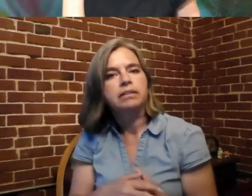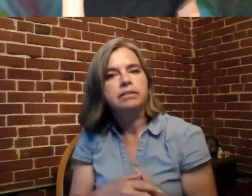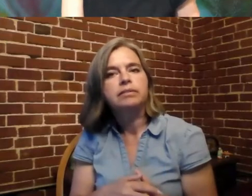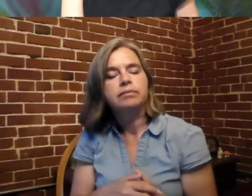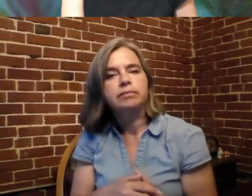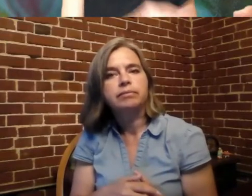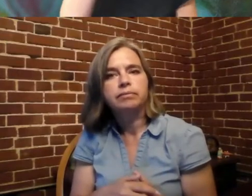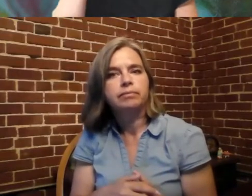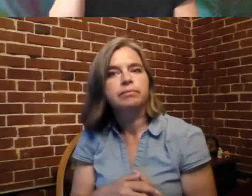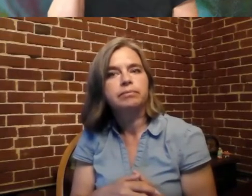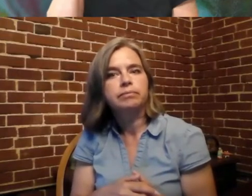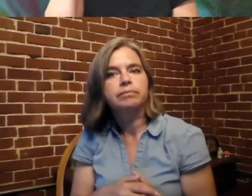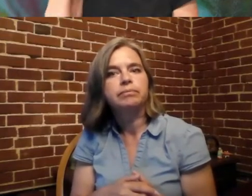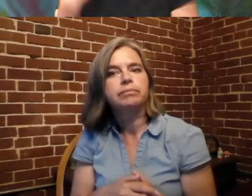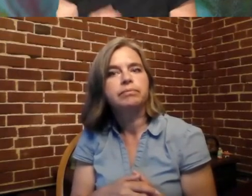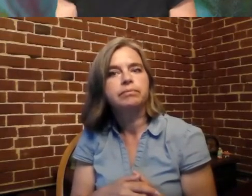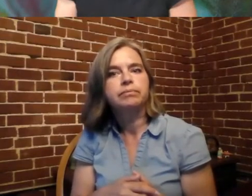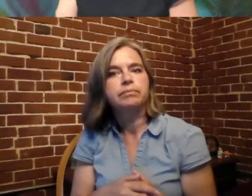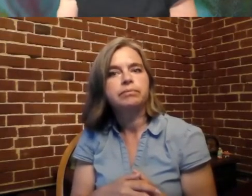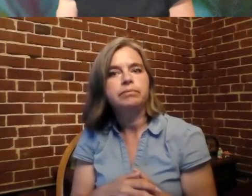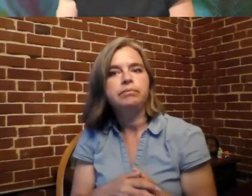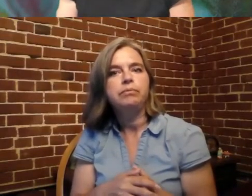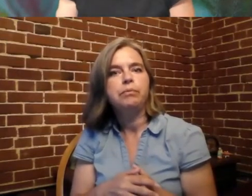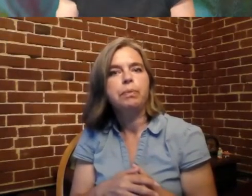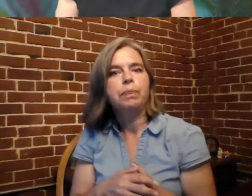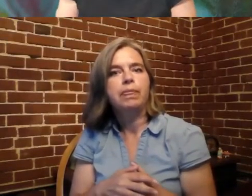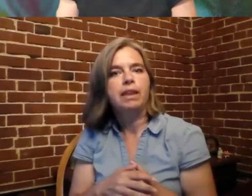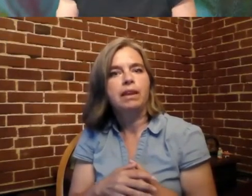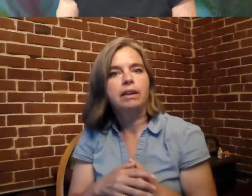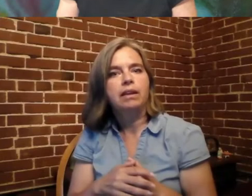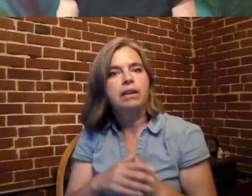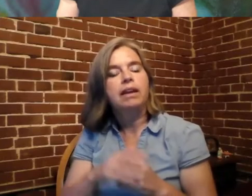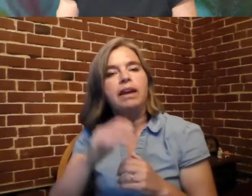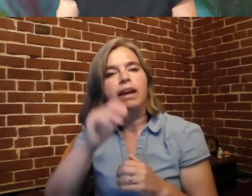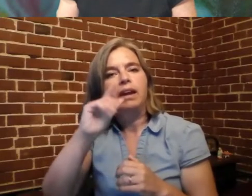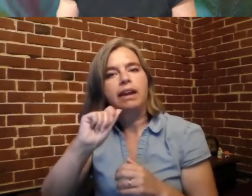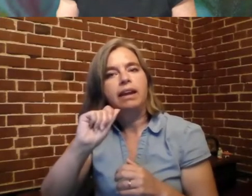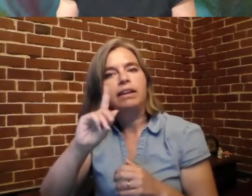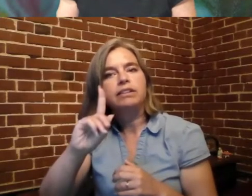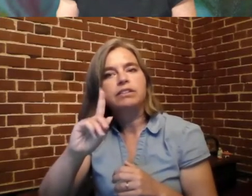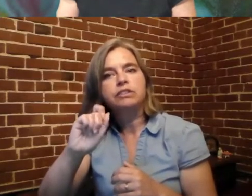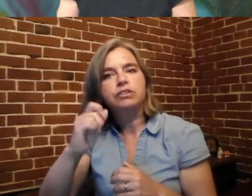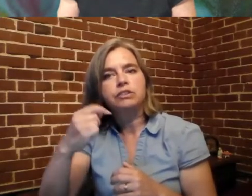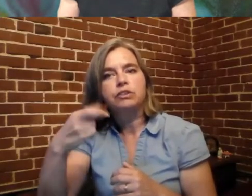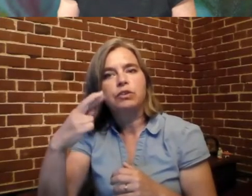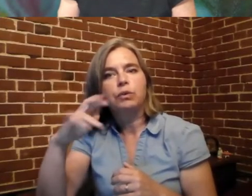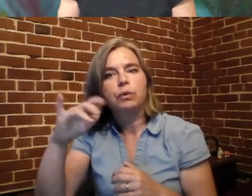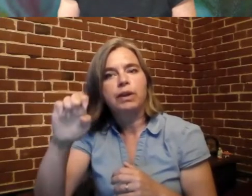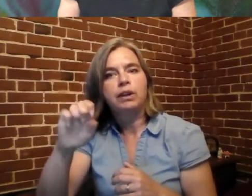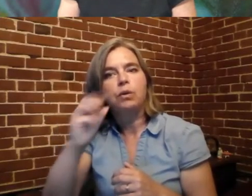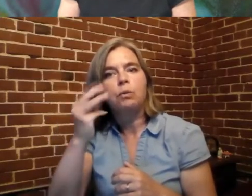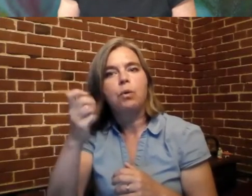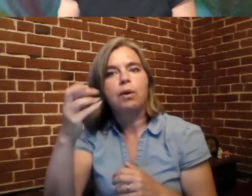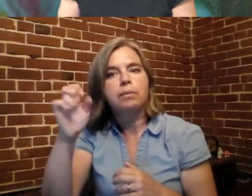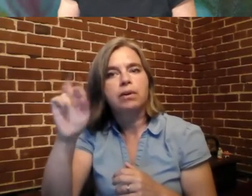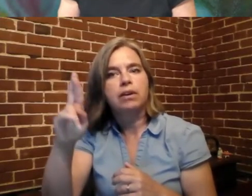at A Degree Warmer, which is one of the films. And I'm wondering, actually, would you both like to describe